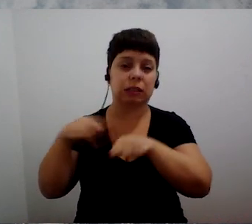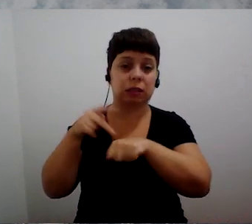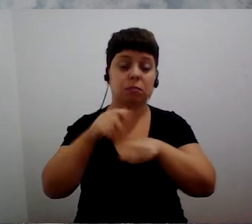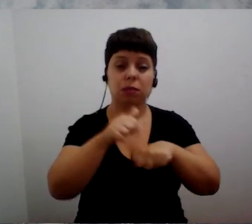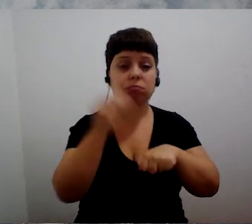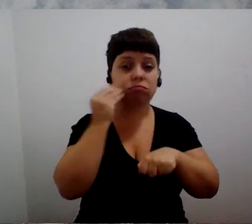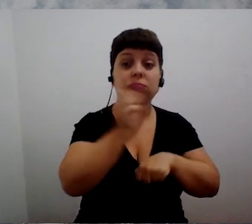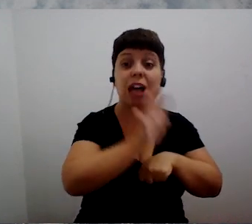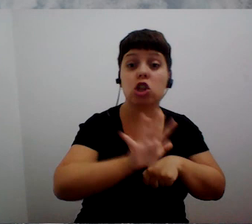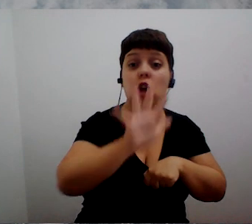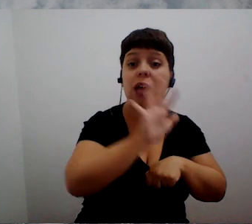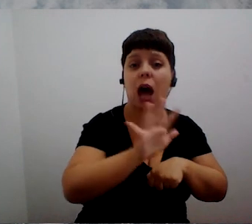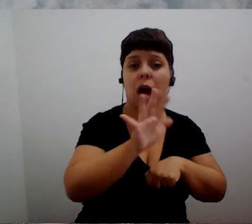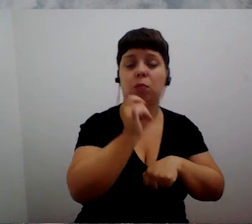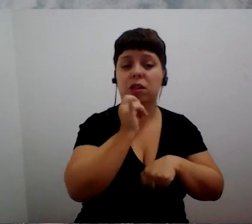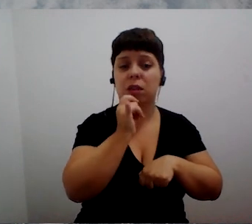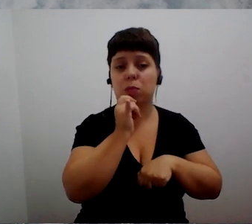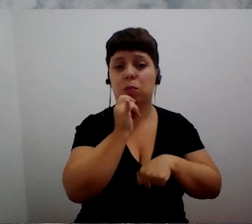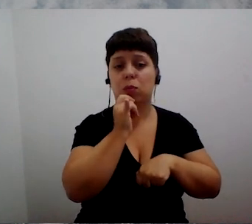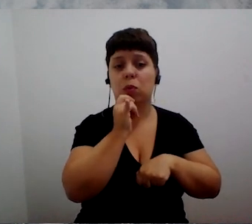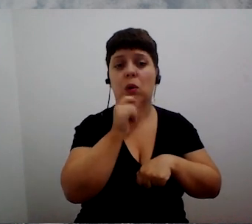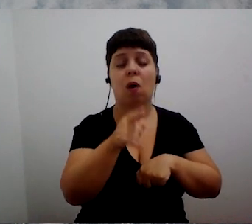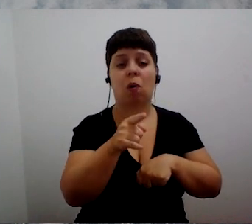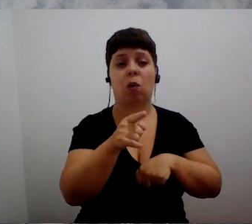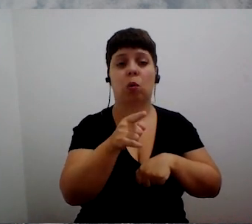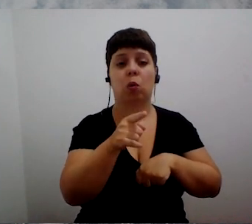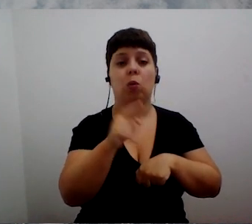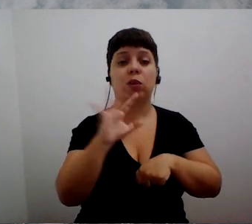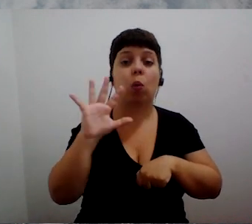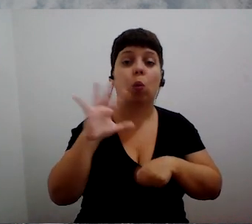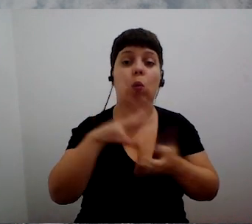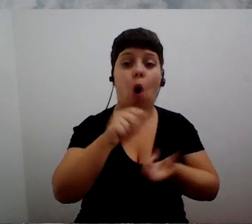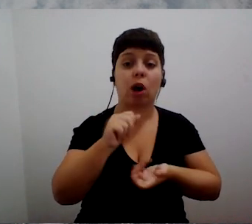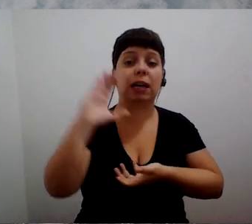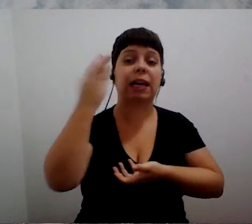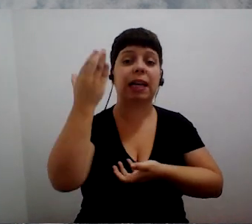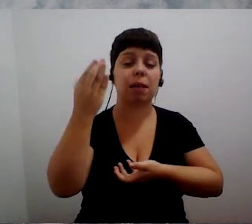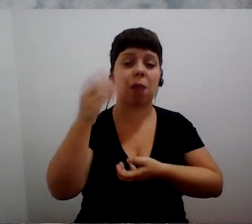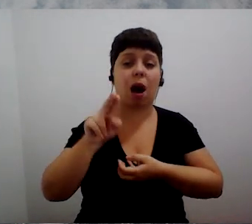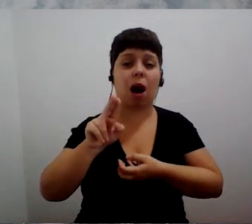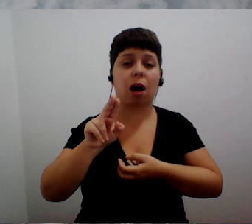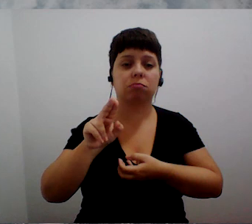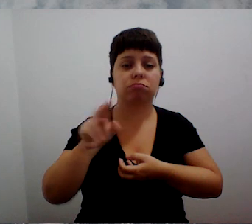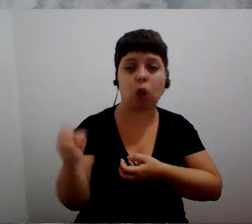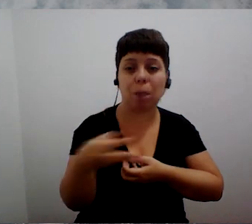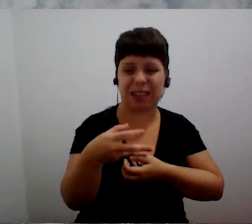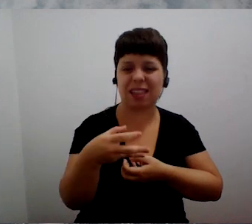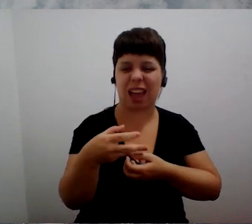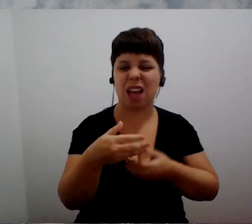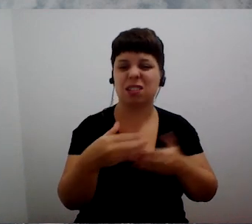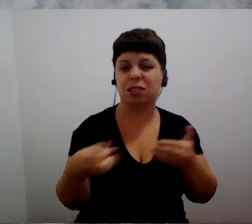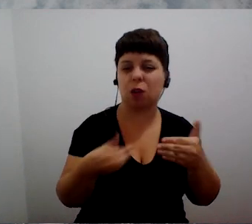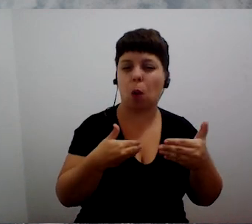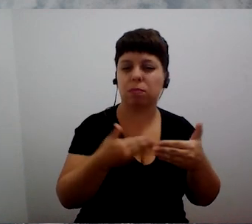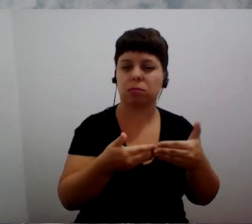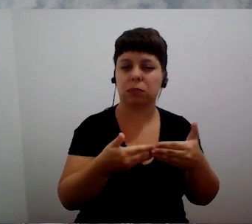national representatives, and build on this national mobilization, such as the World Cleanup Day and others, that will highlight